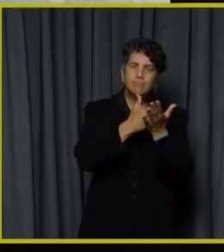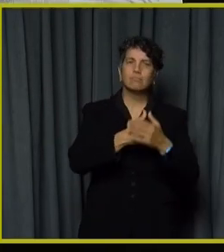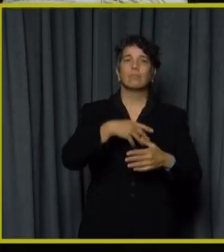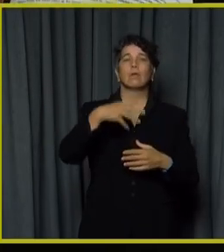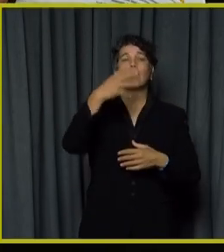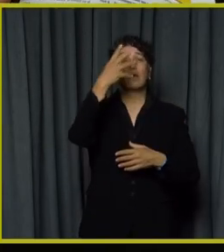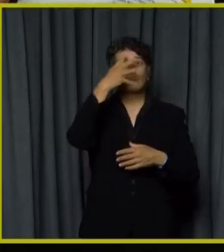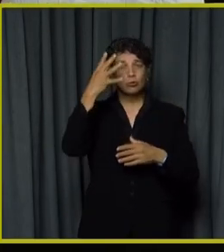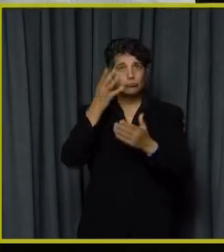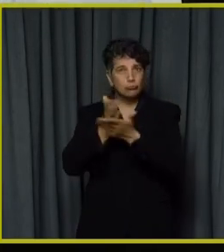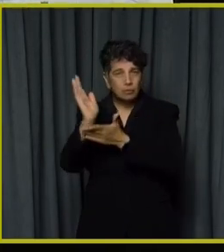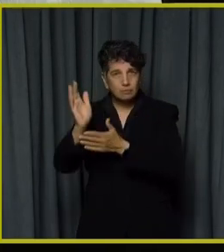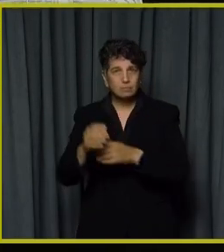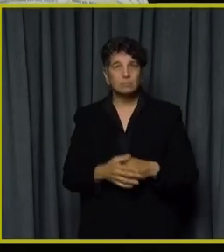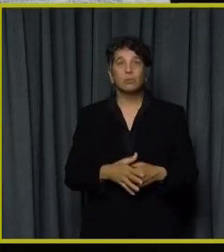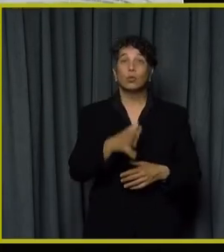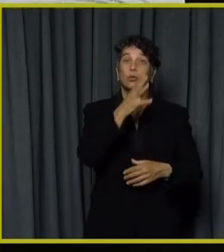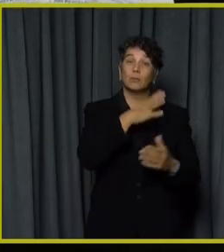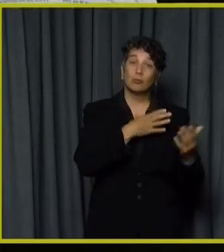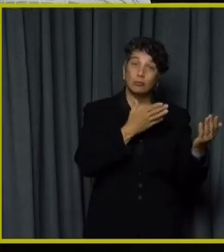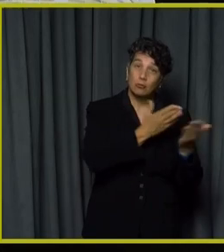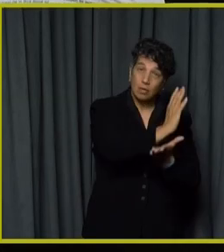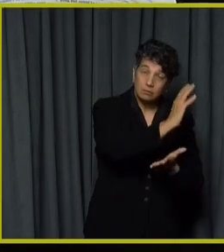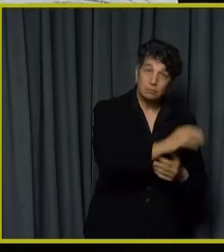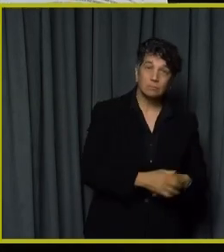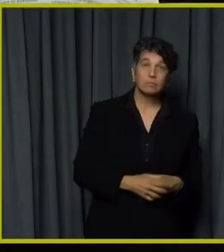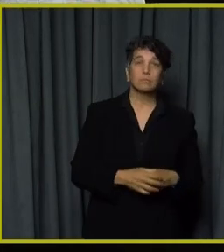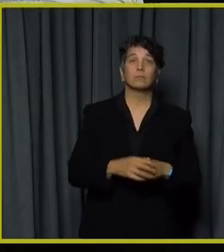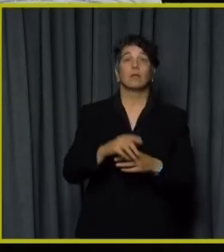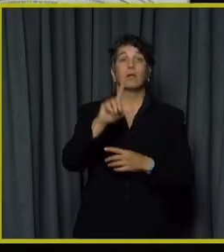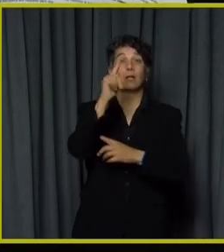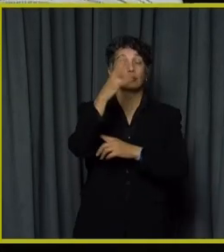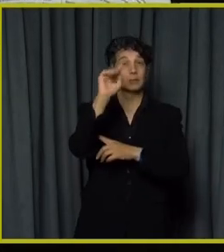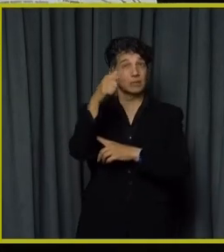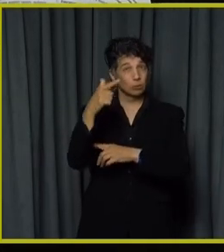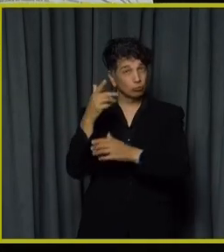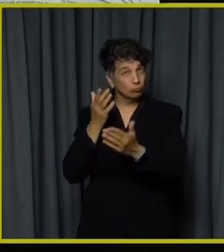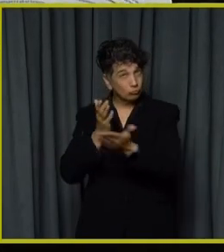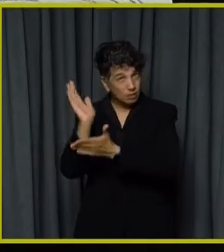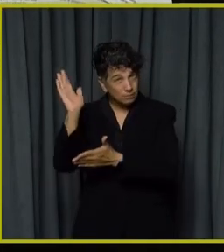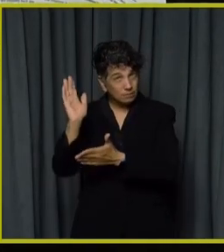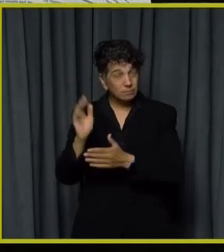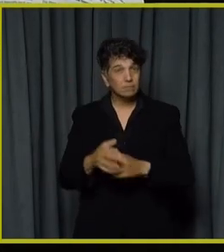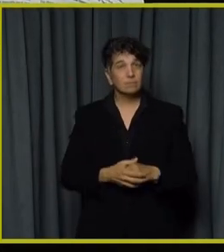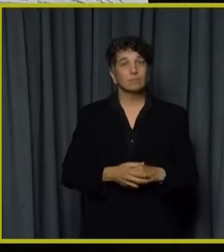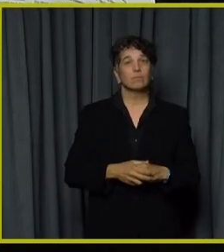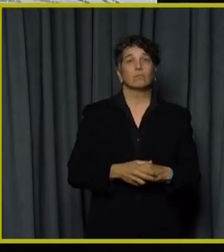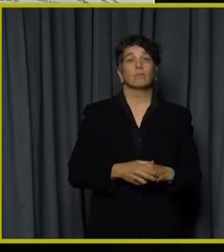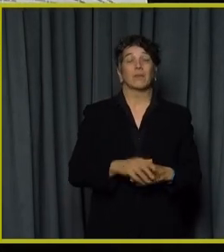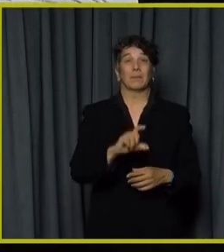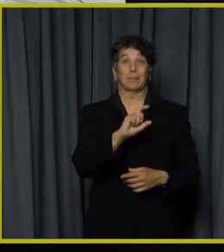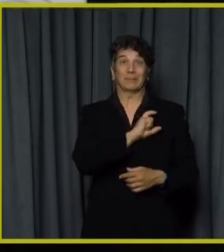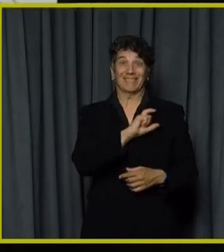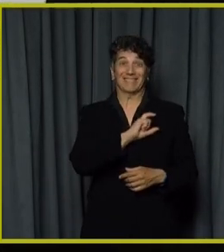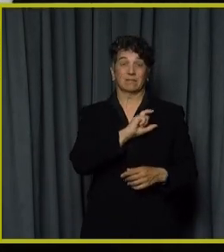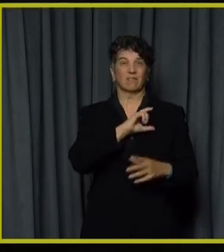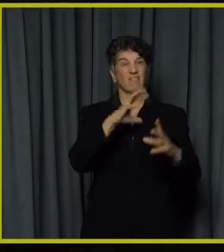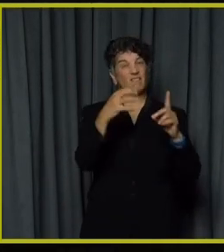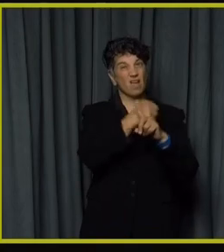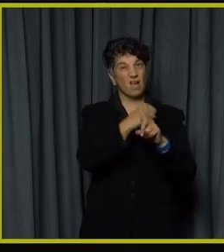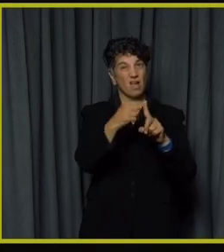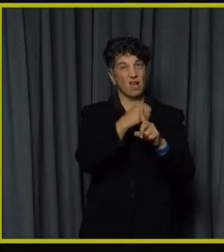rights, LGBTQ rights, an end to police and policy violence.